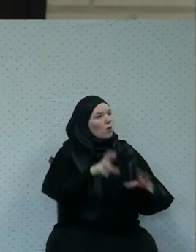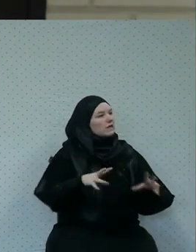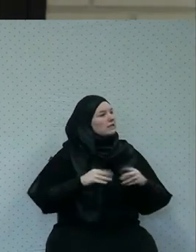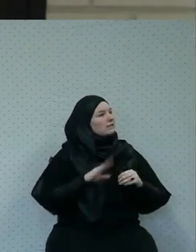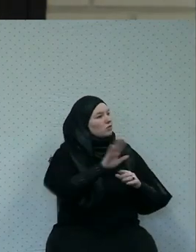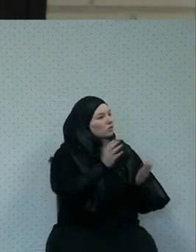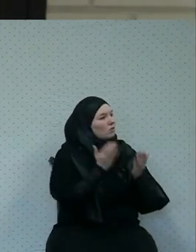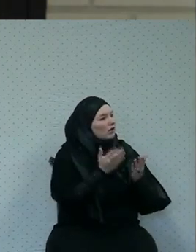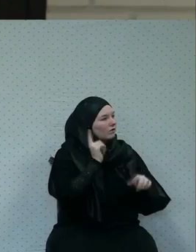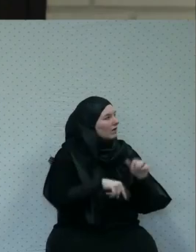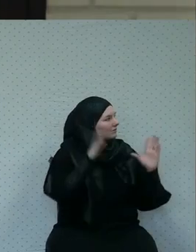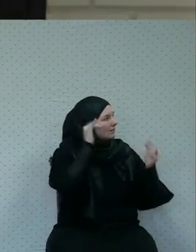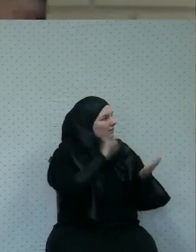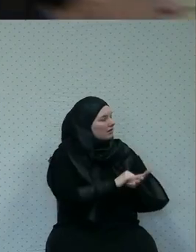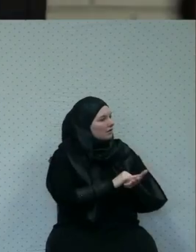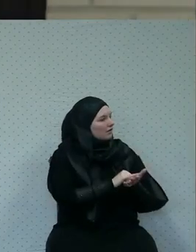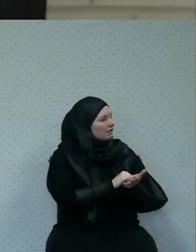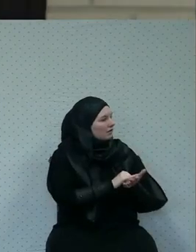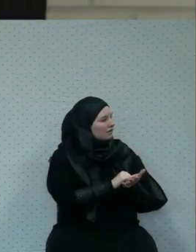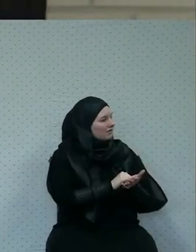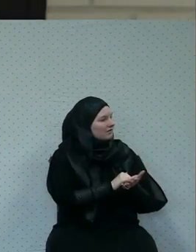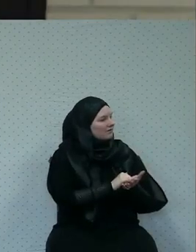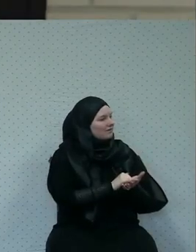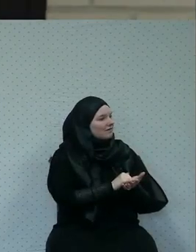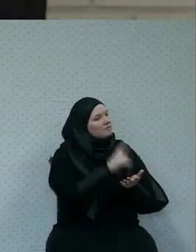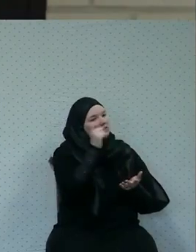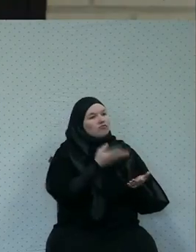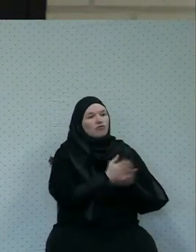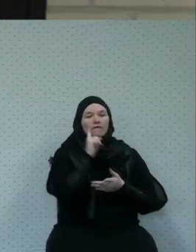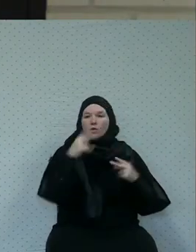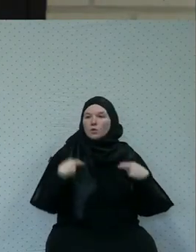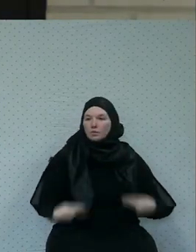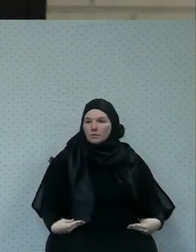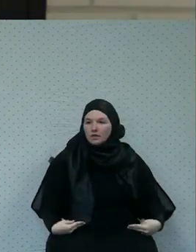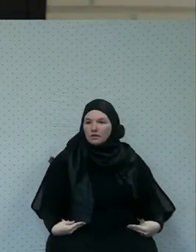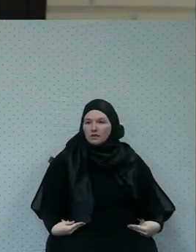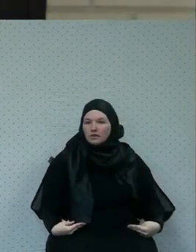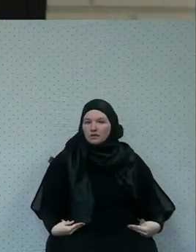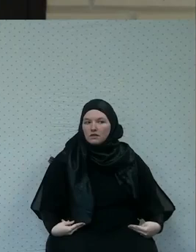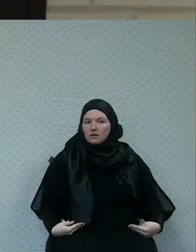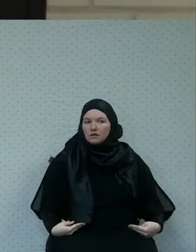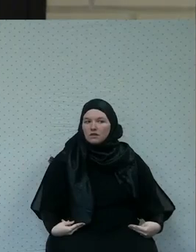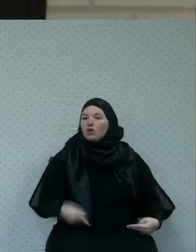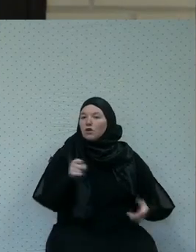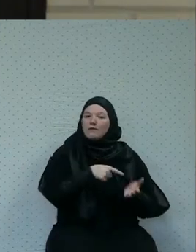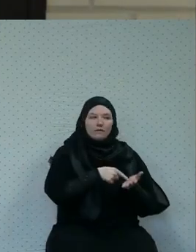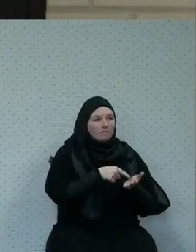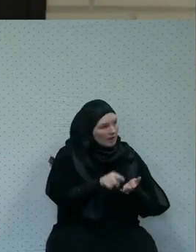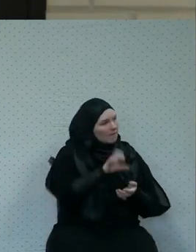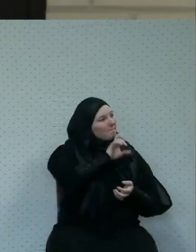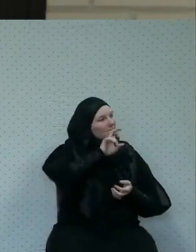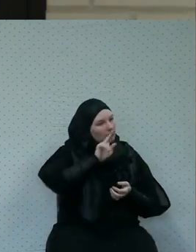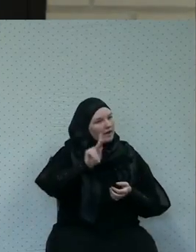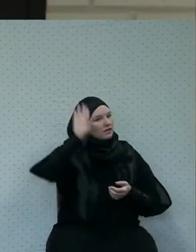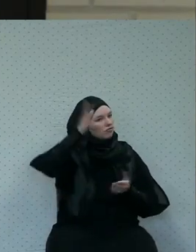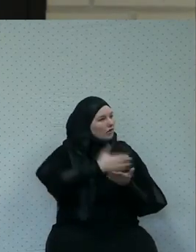dua. You can't. Because there are rights for humans. You have to pay back those rights for you to